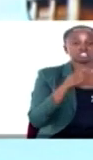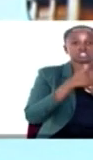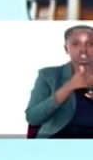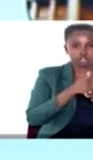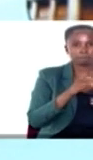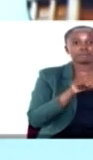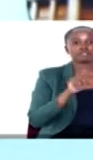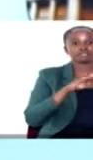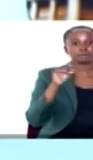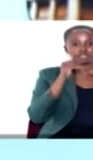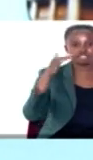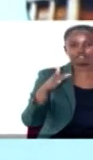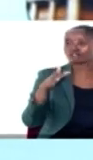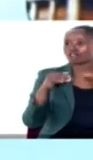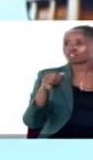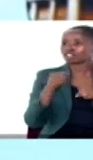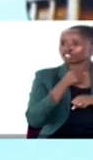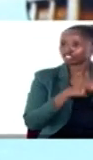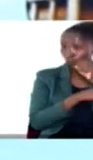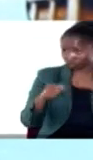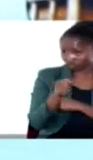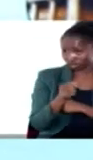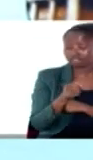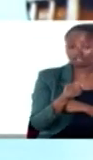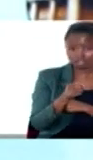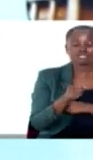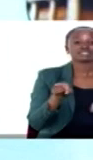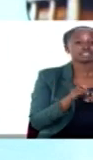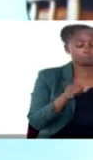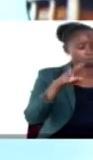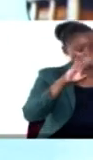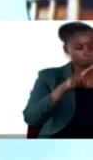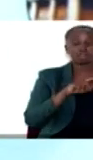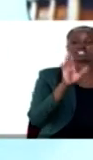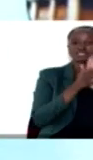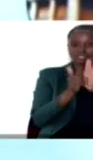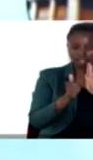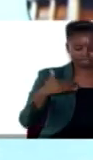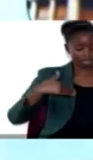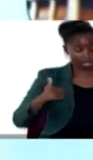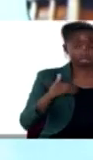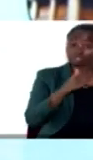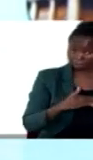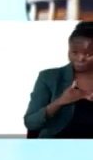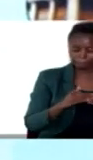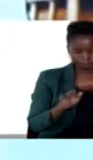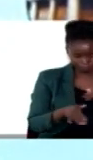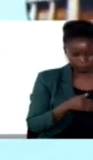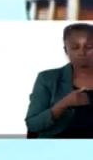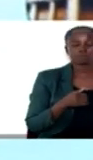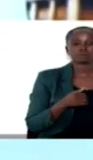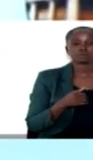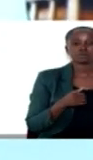infrastructure, the priority focusing on education, skills, and healthcare, focusing on sustainable